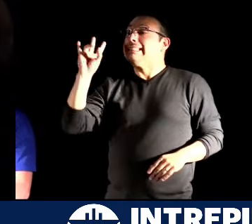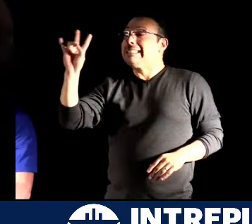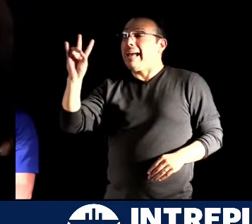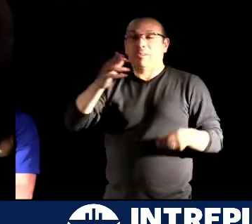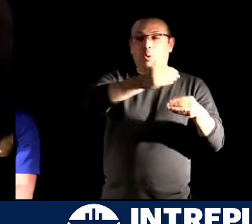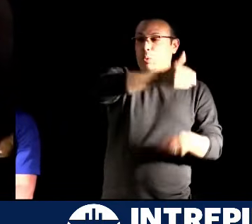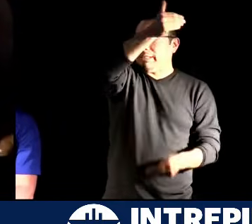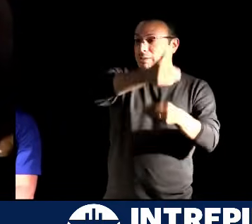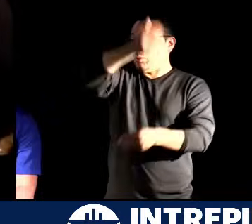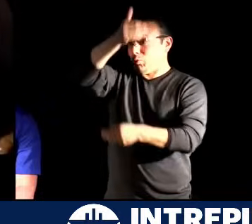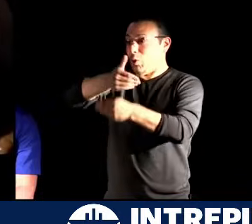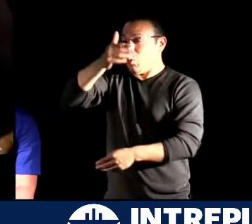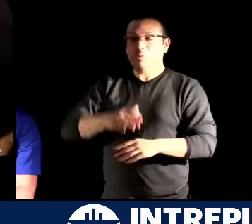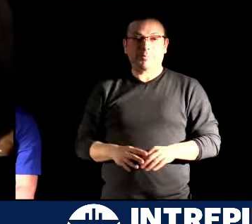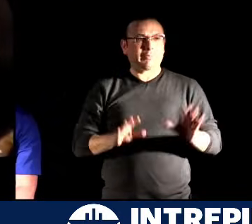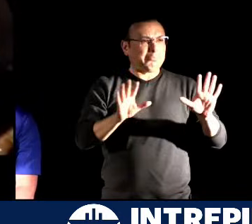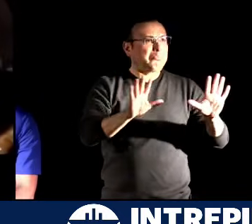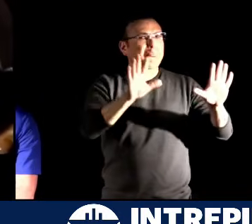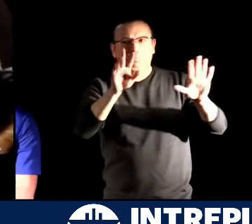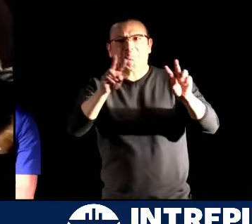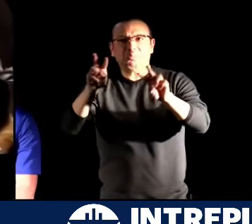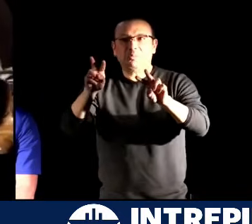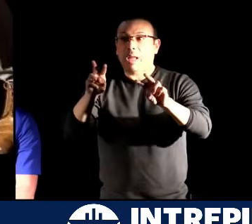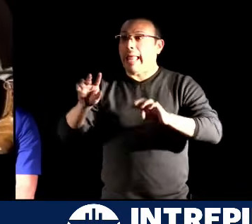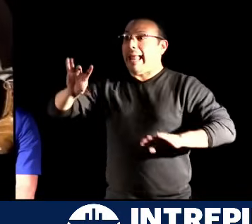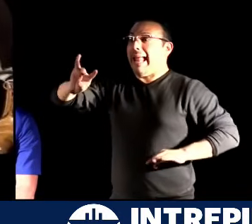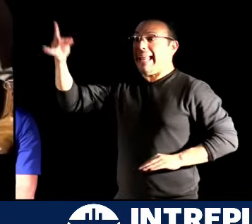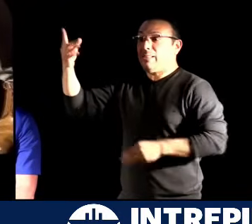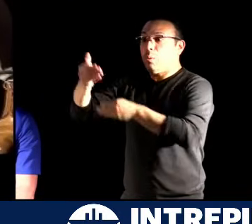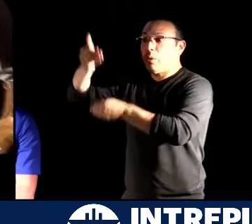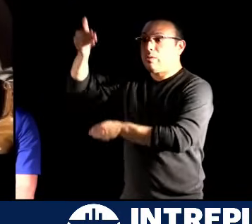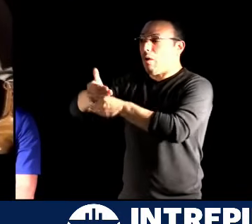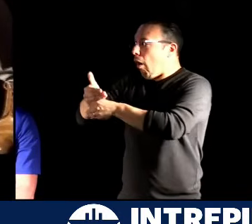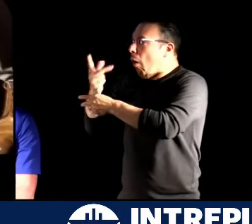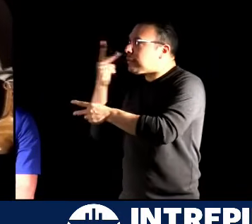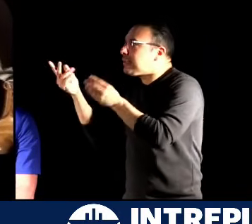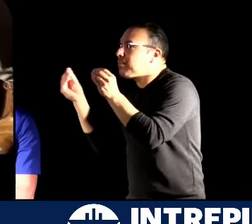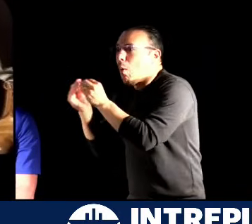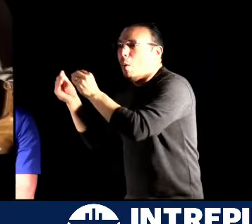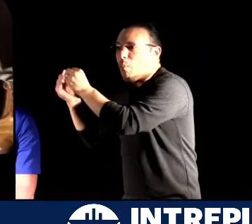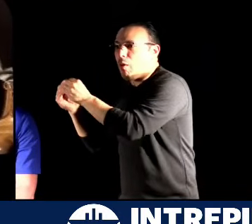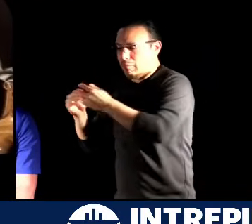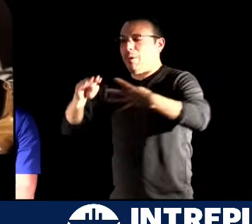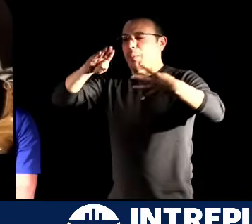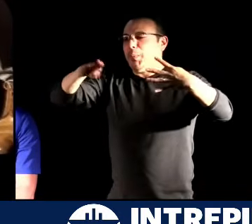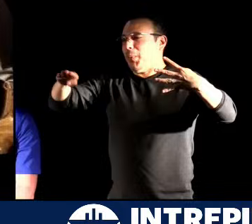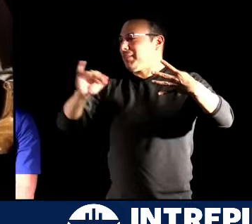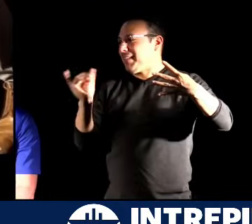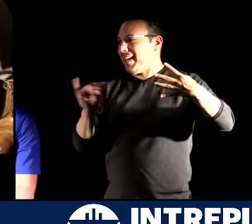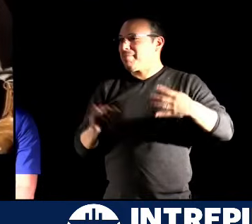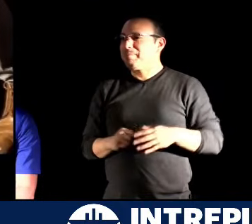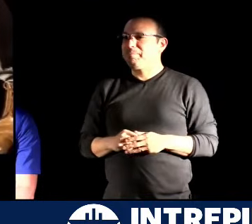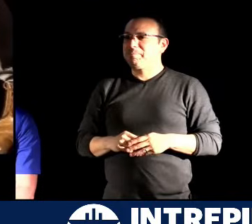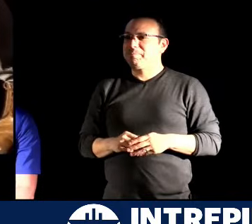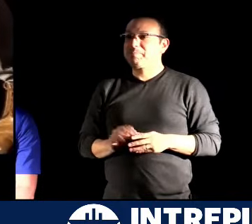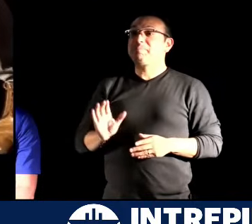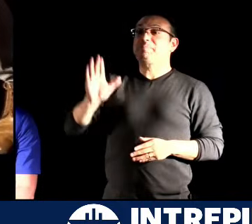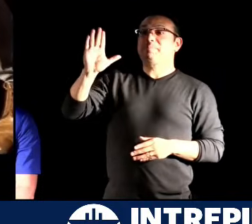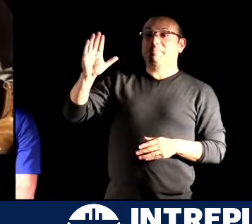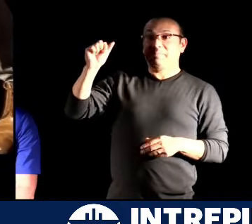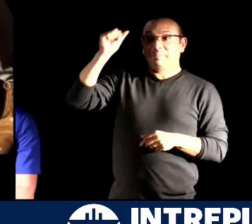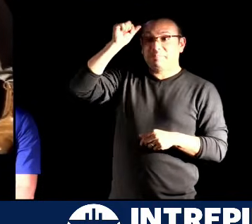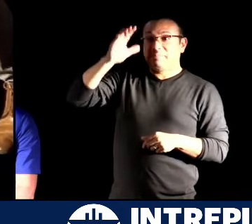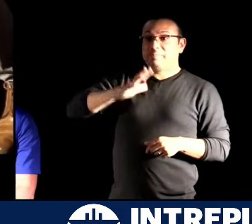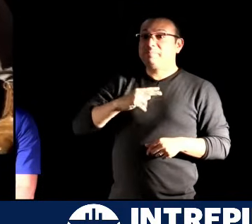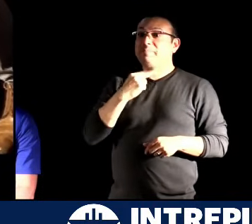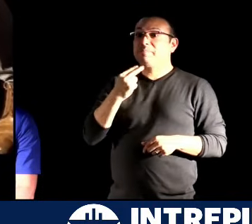another view that you didn't have before. Yeah. Okay, back here. Hi, I was wondering what the lag time